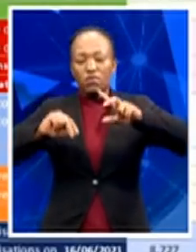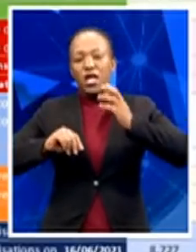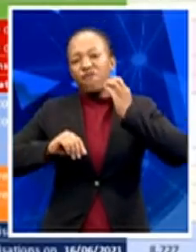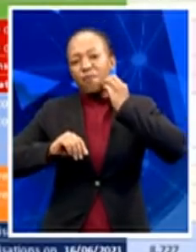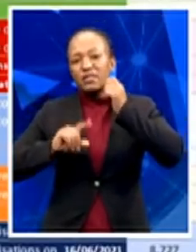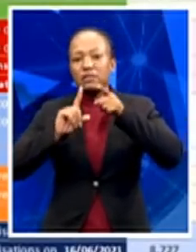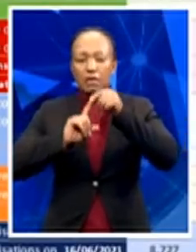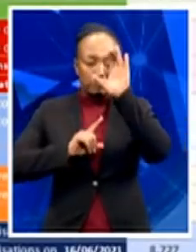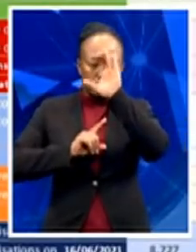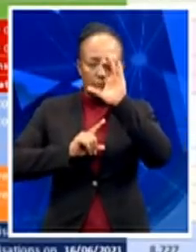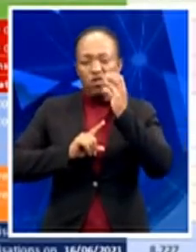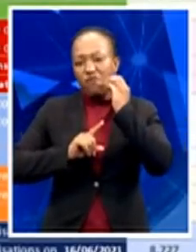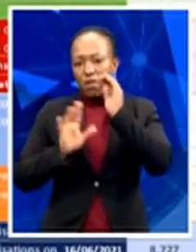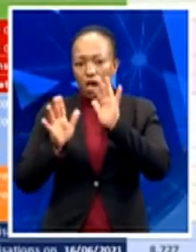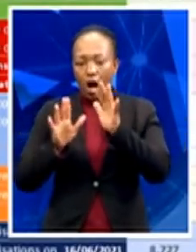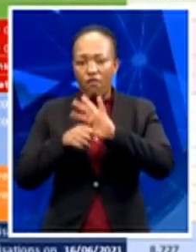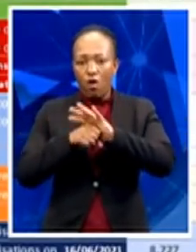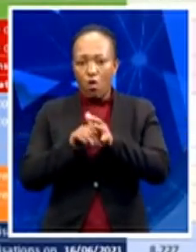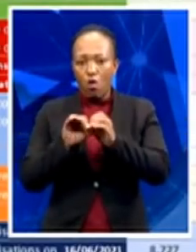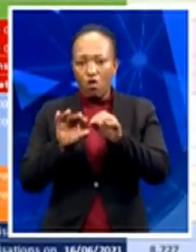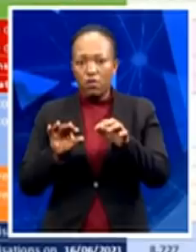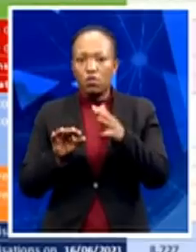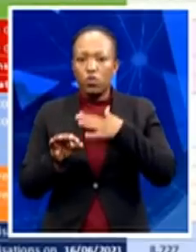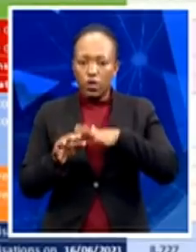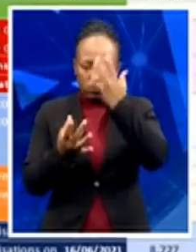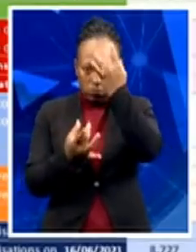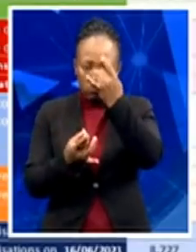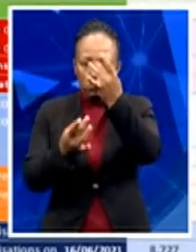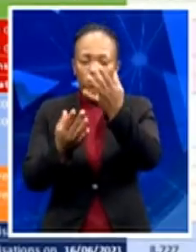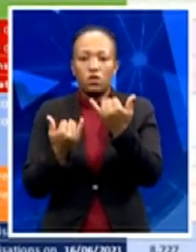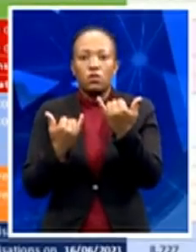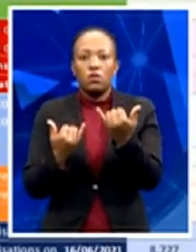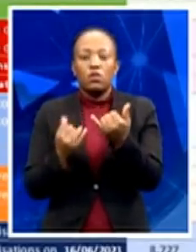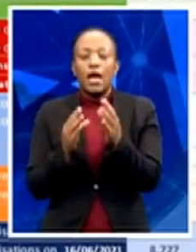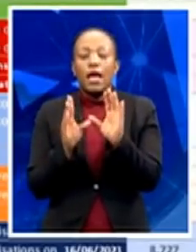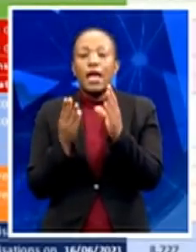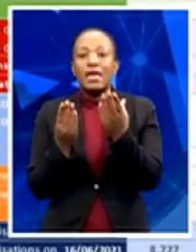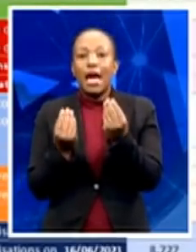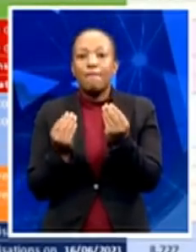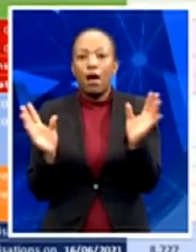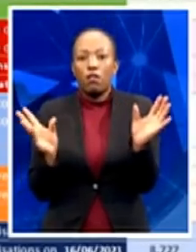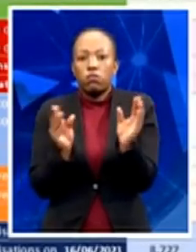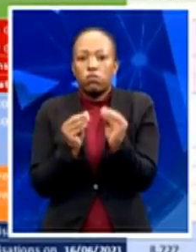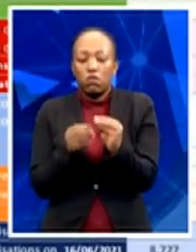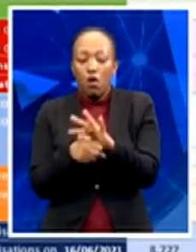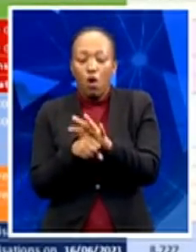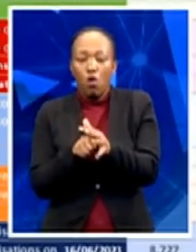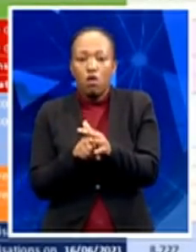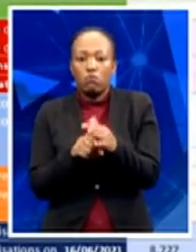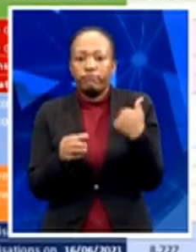Portfolio Committee that the cumulative number of infections that have been reported in the country now stands